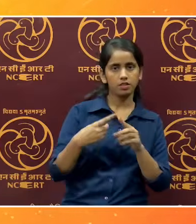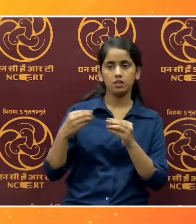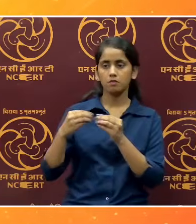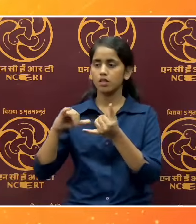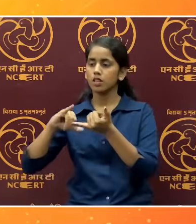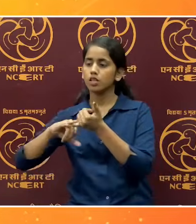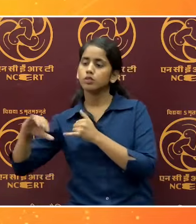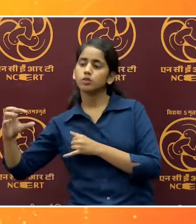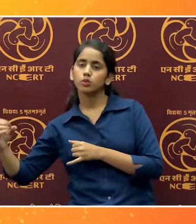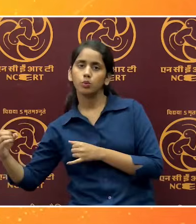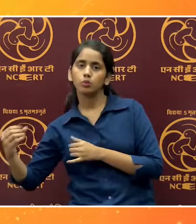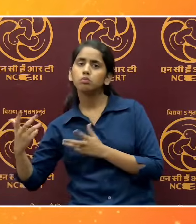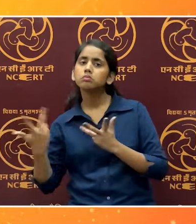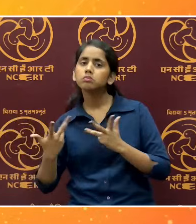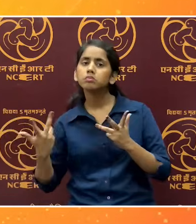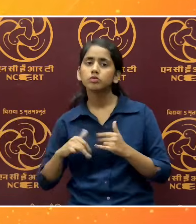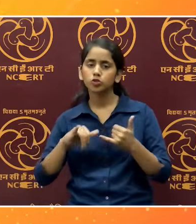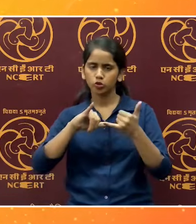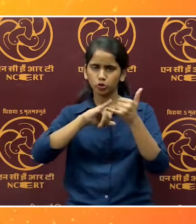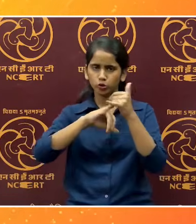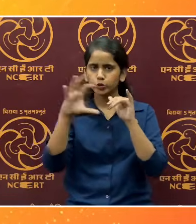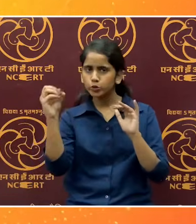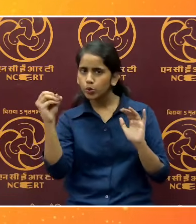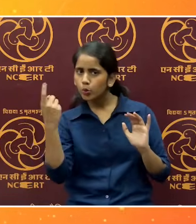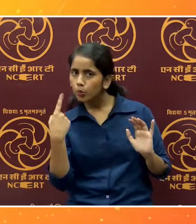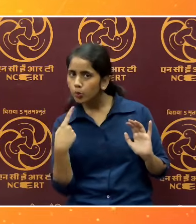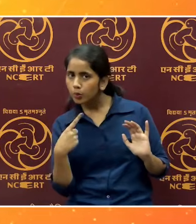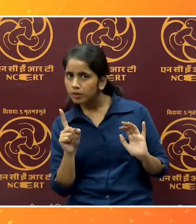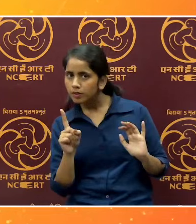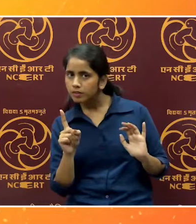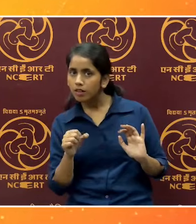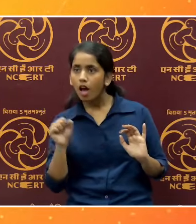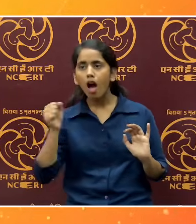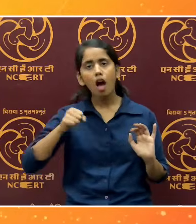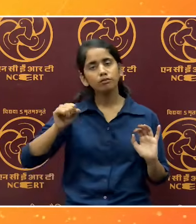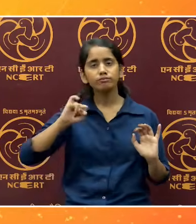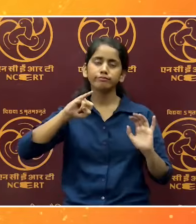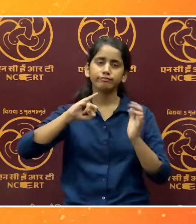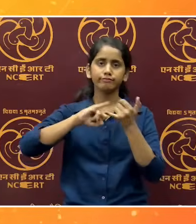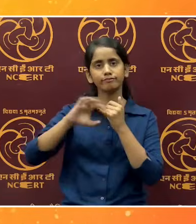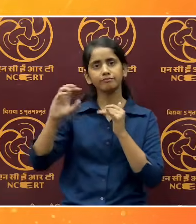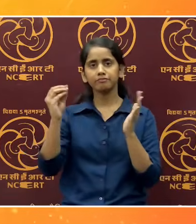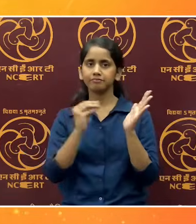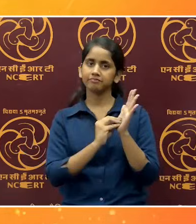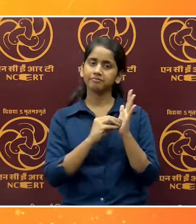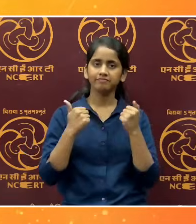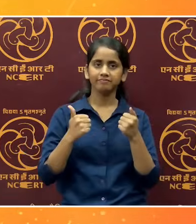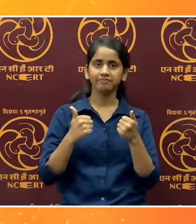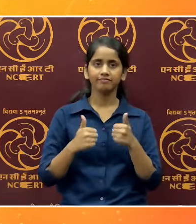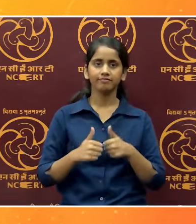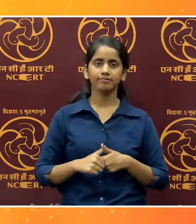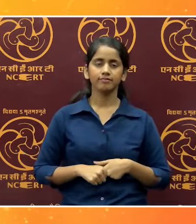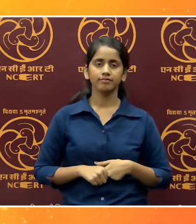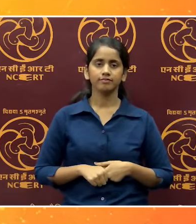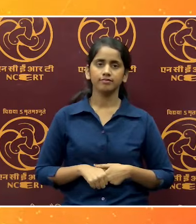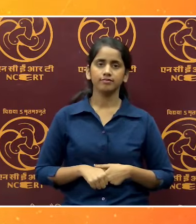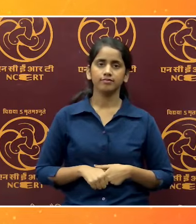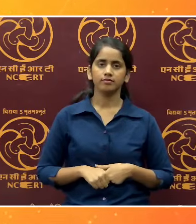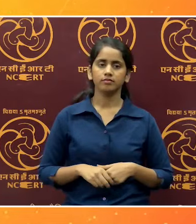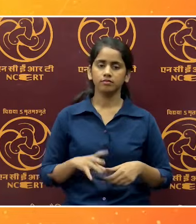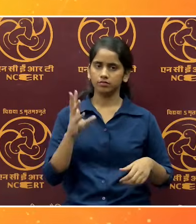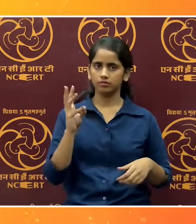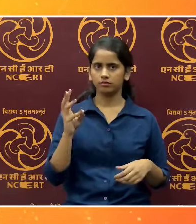so. It's so. Yes, it is. So, option B so. And the fourth one